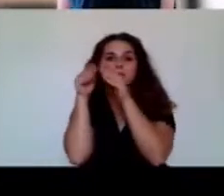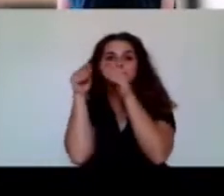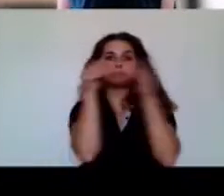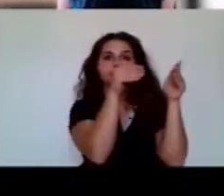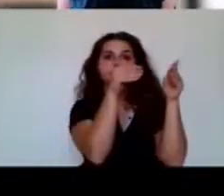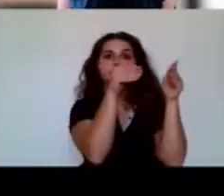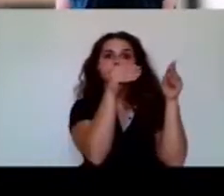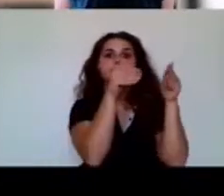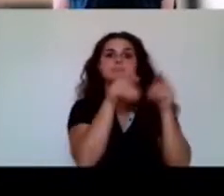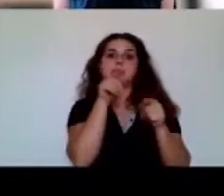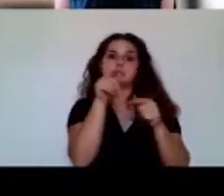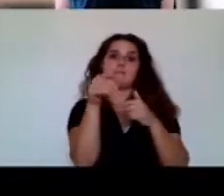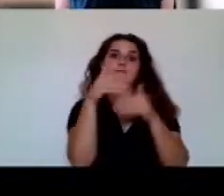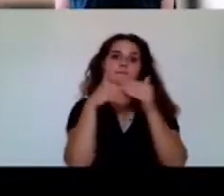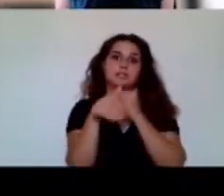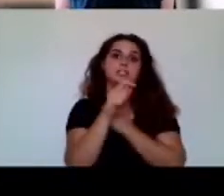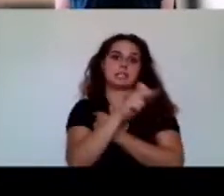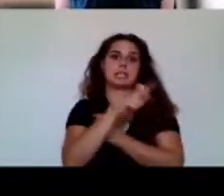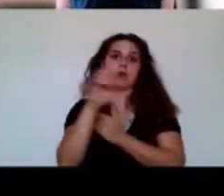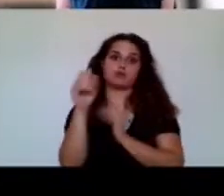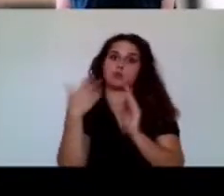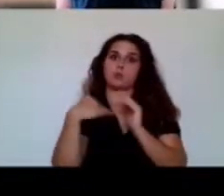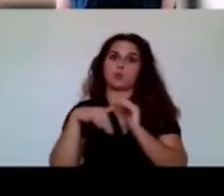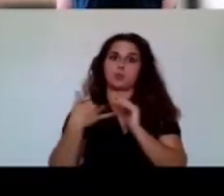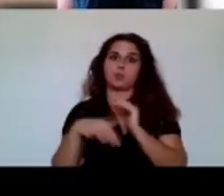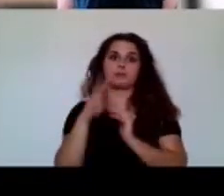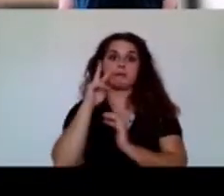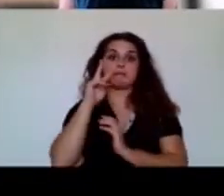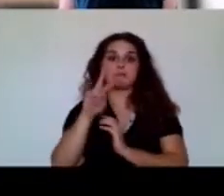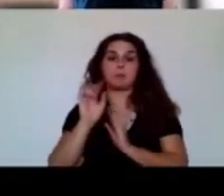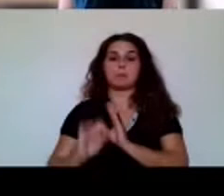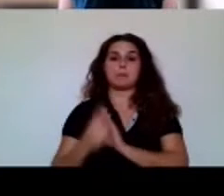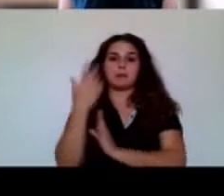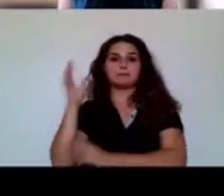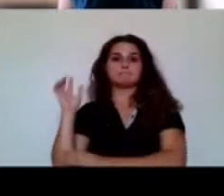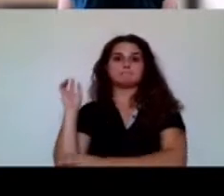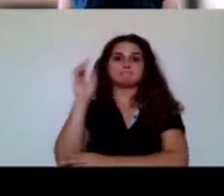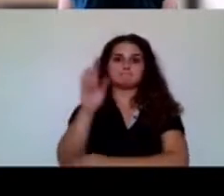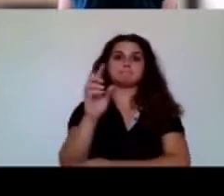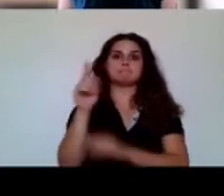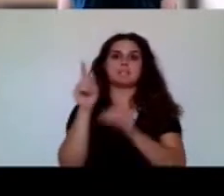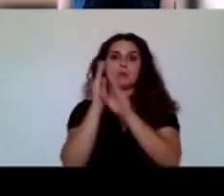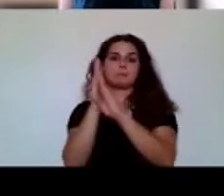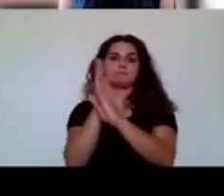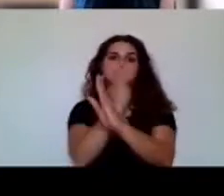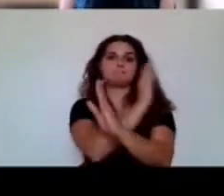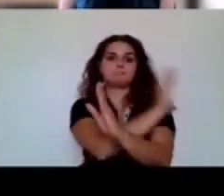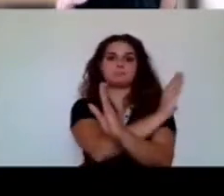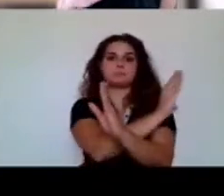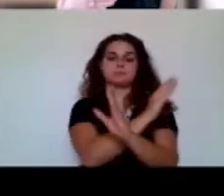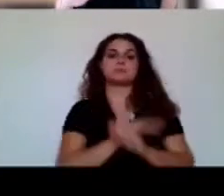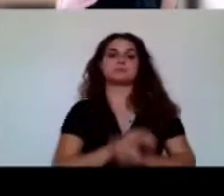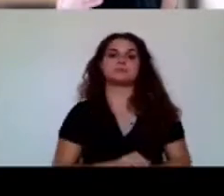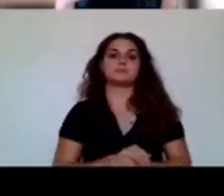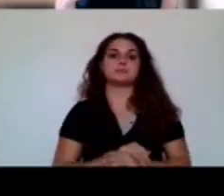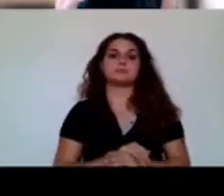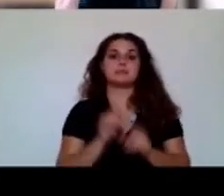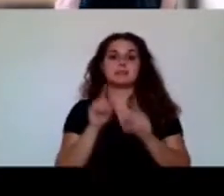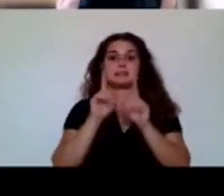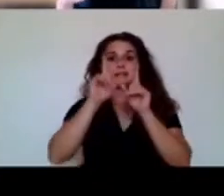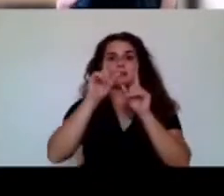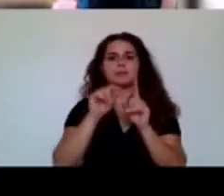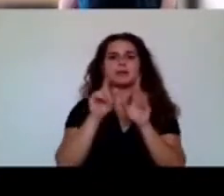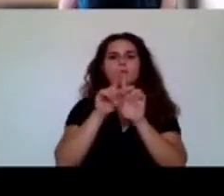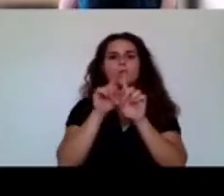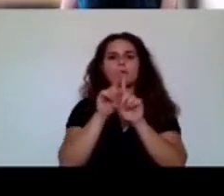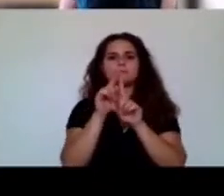left. He makes pretty big errors. And so here you see this first throw is off to the left. And gradually, not